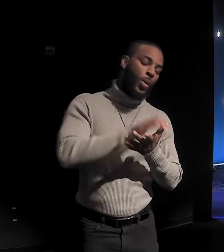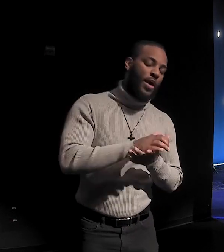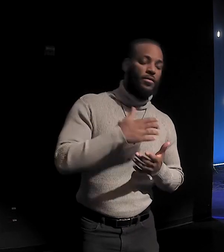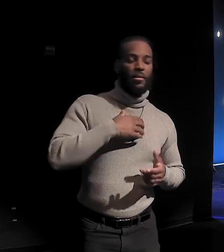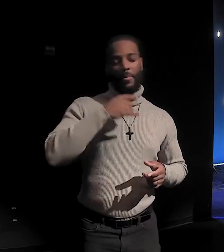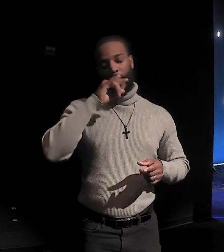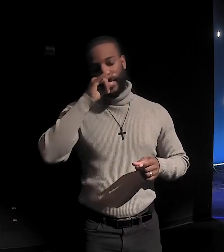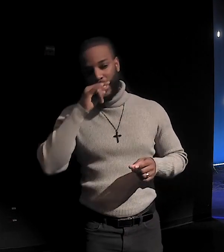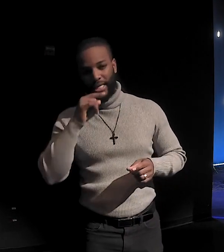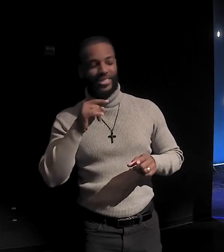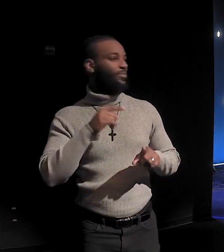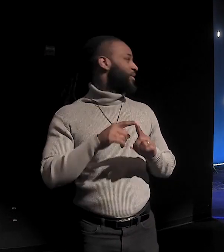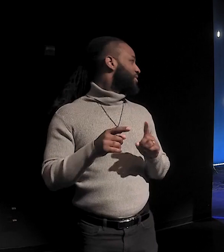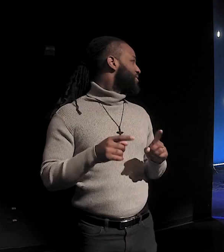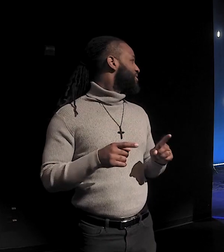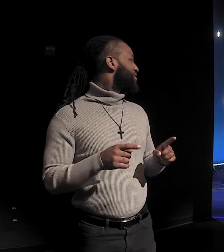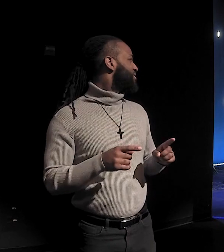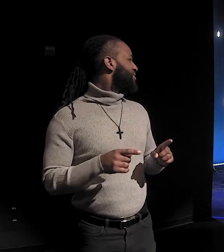high, but